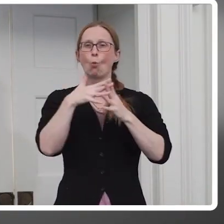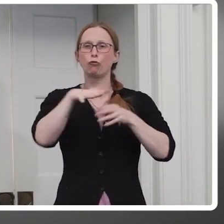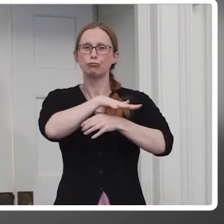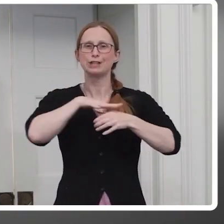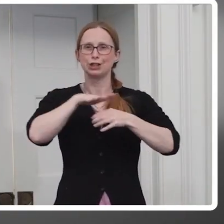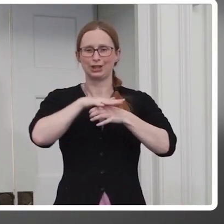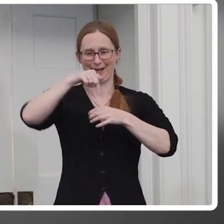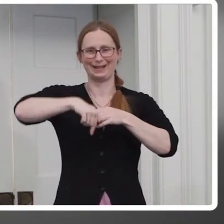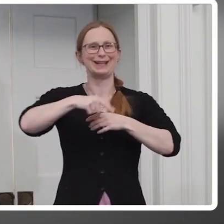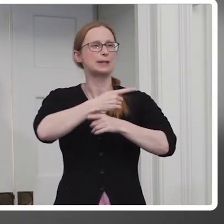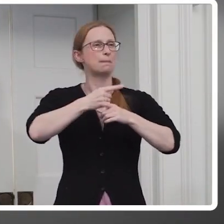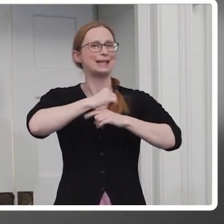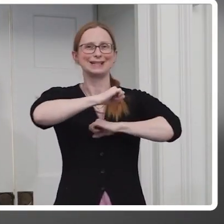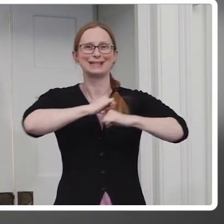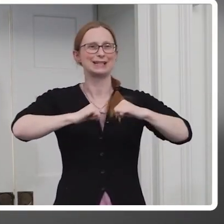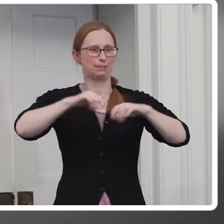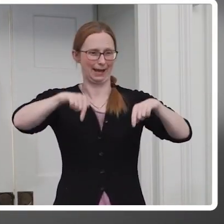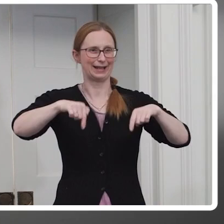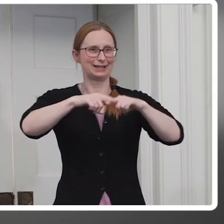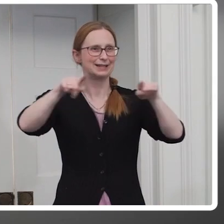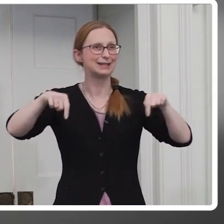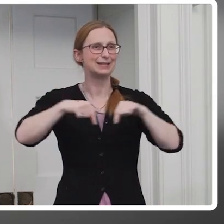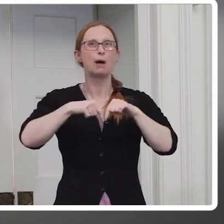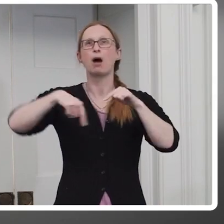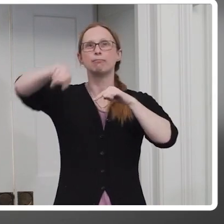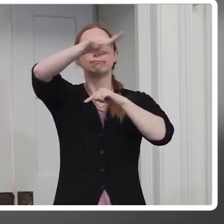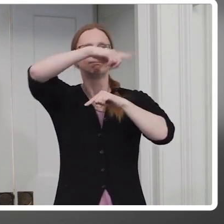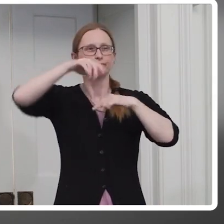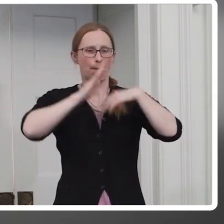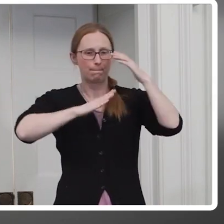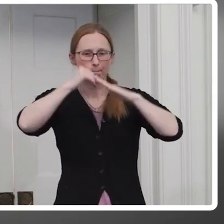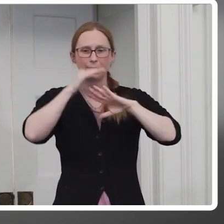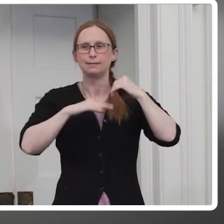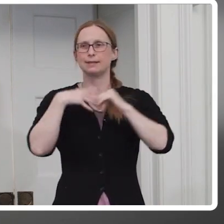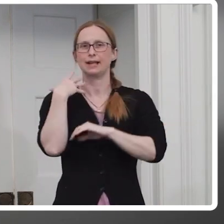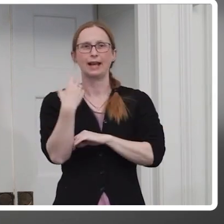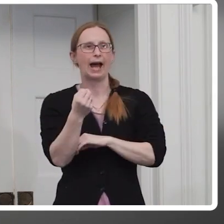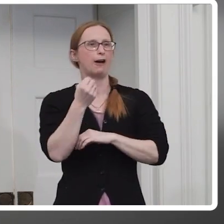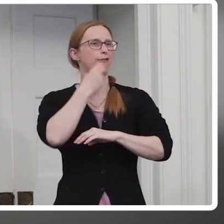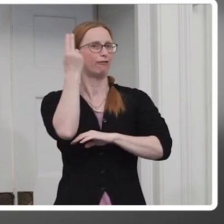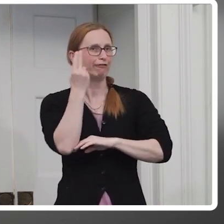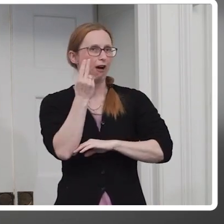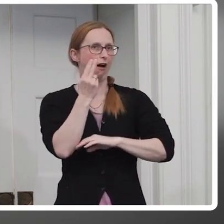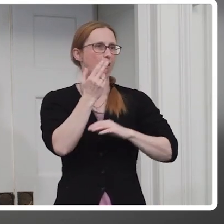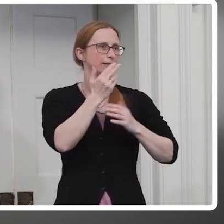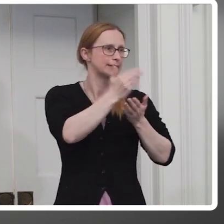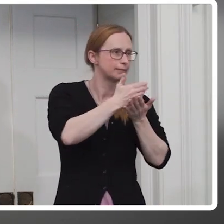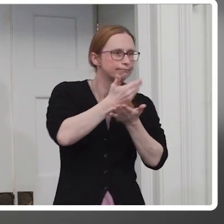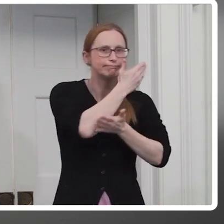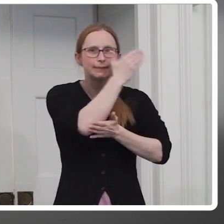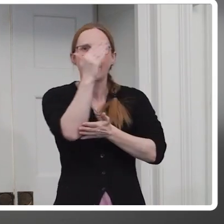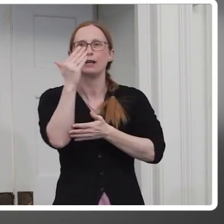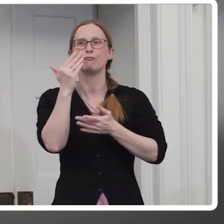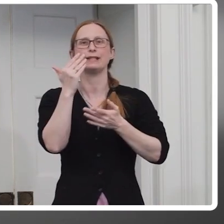rural Warwickshire, and we're in one of our meeting spaces today, and the rest of the building includes some art